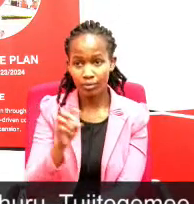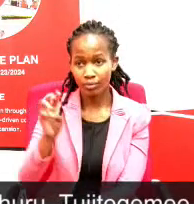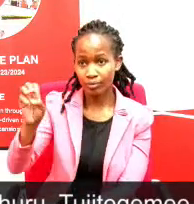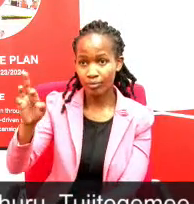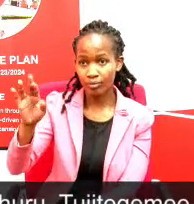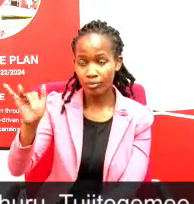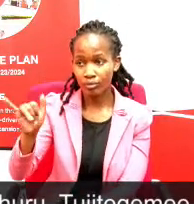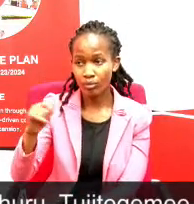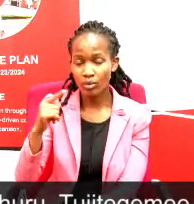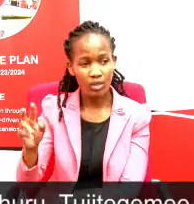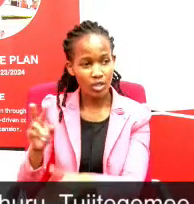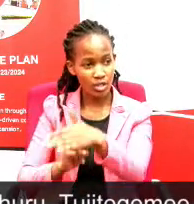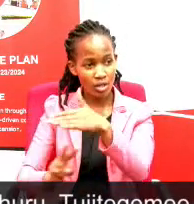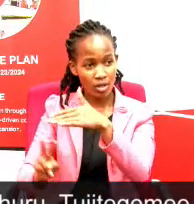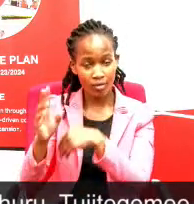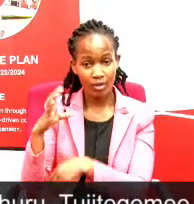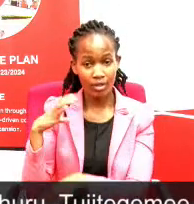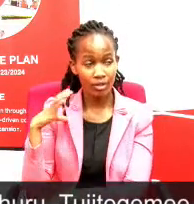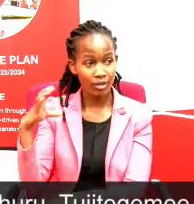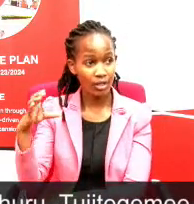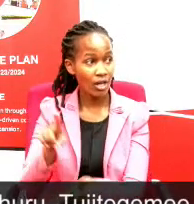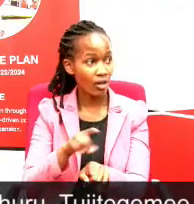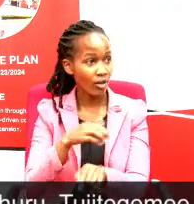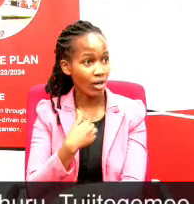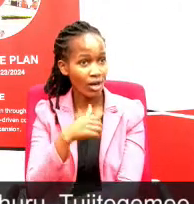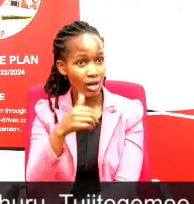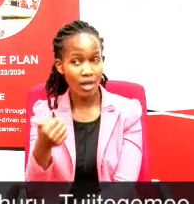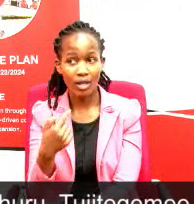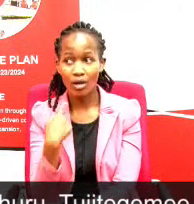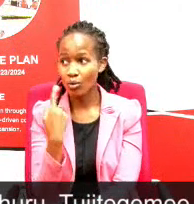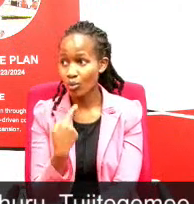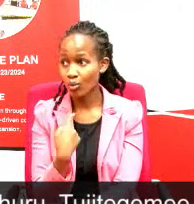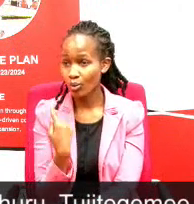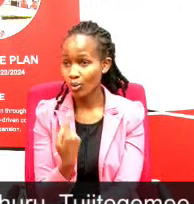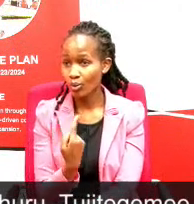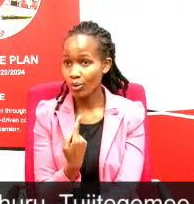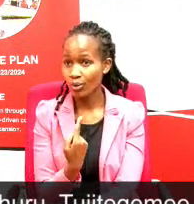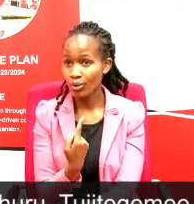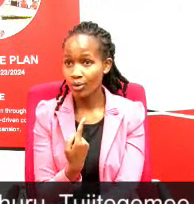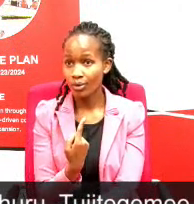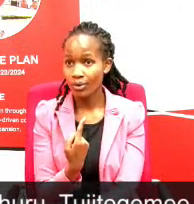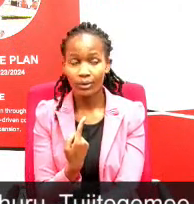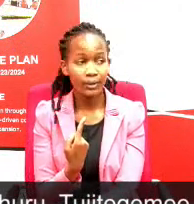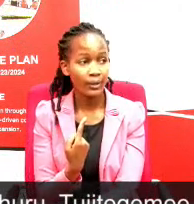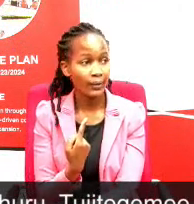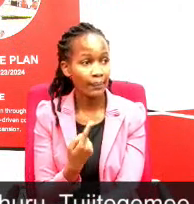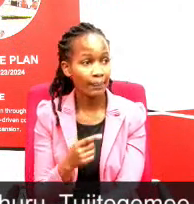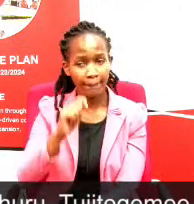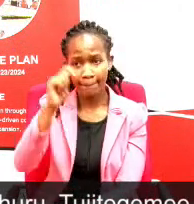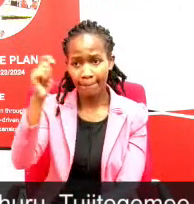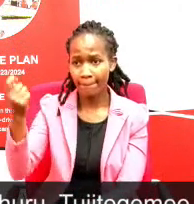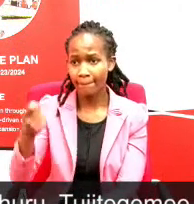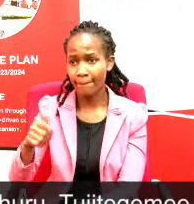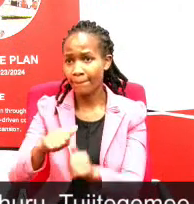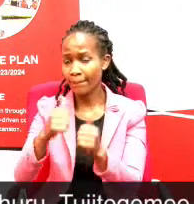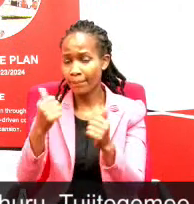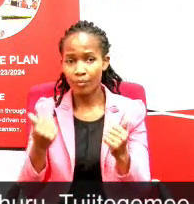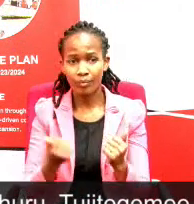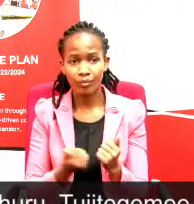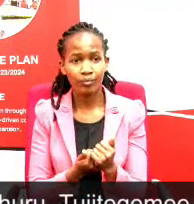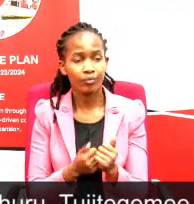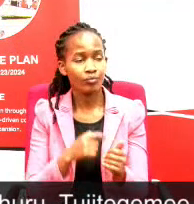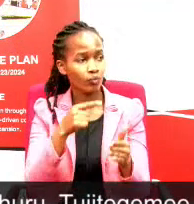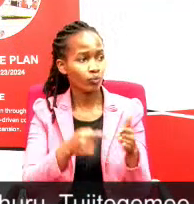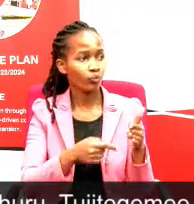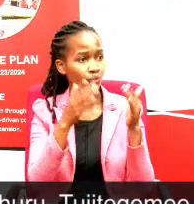is the vice chair. We also have here with us the Kenya Association of Manufacturers,